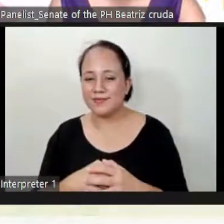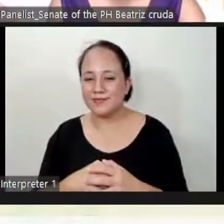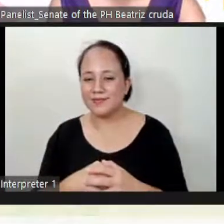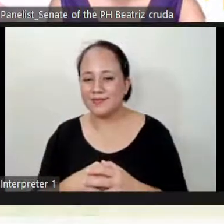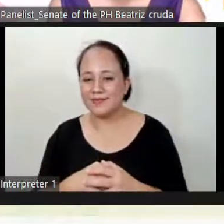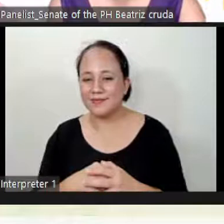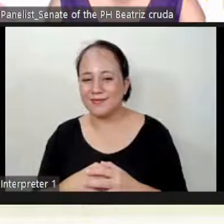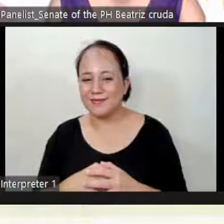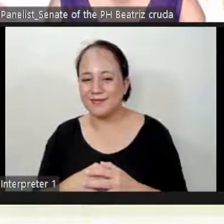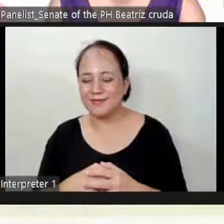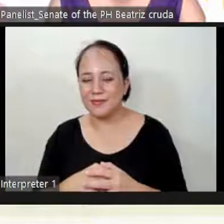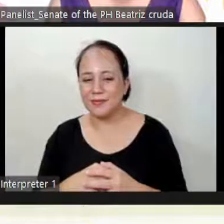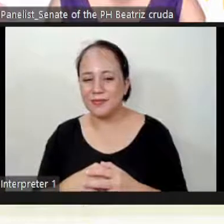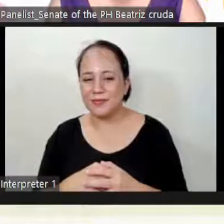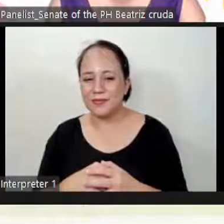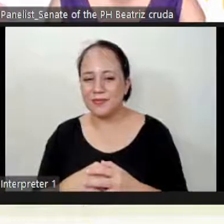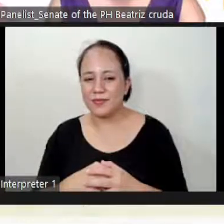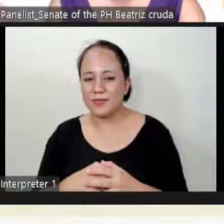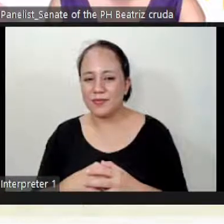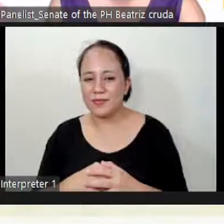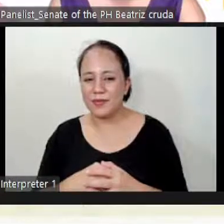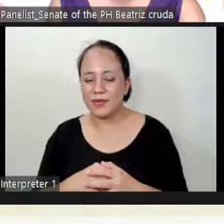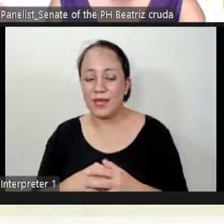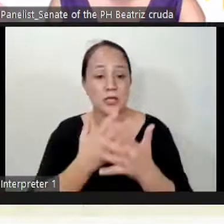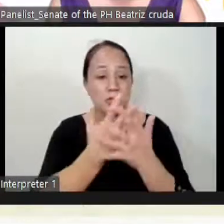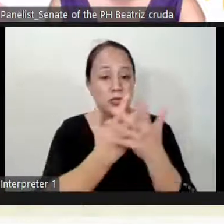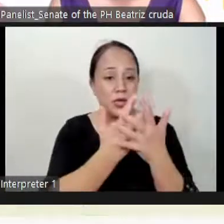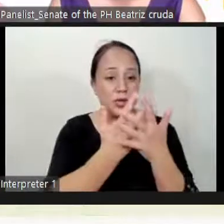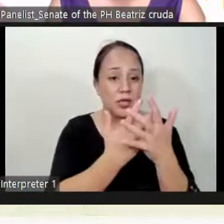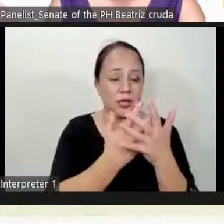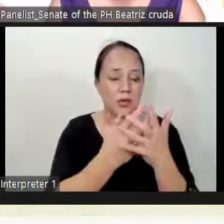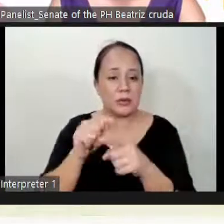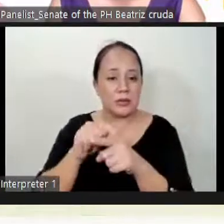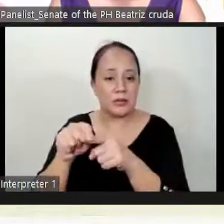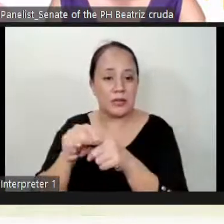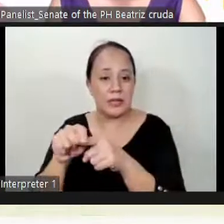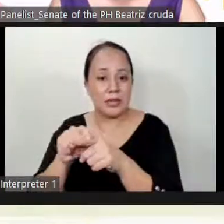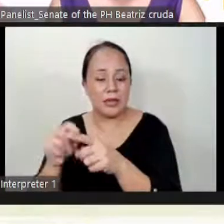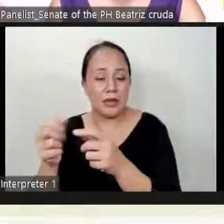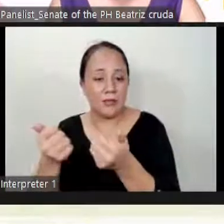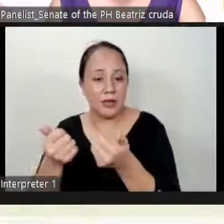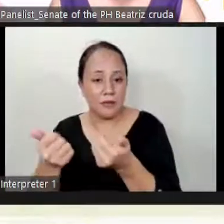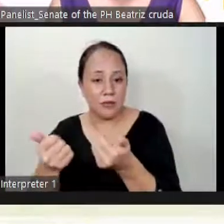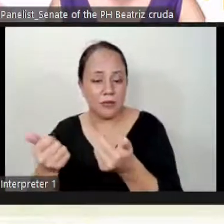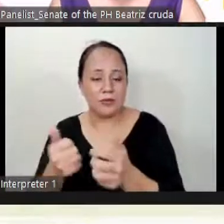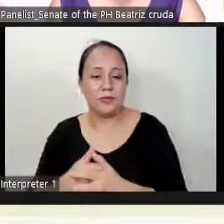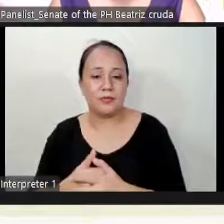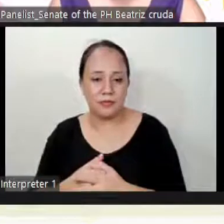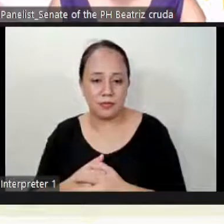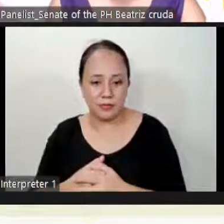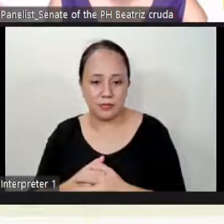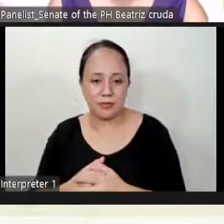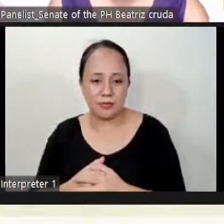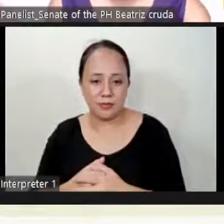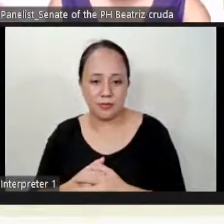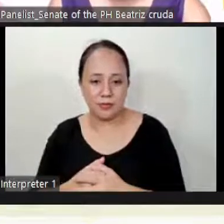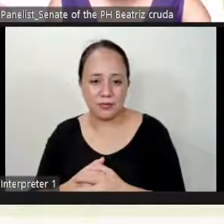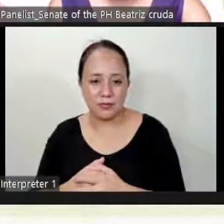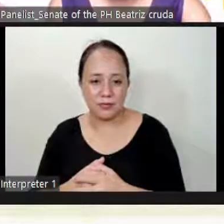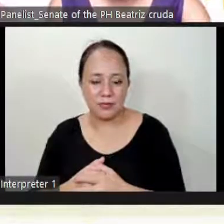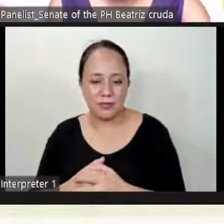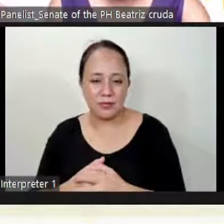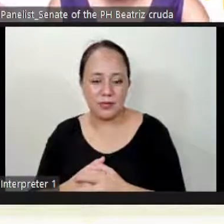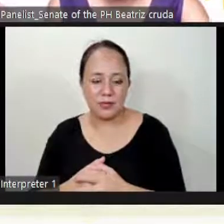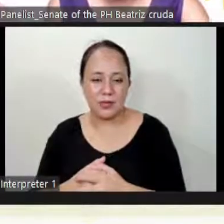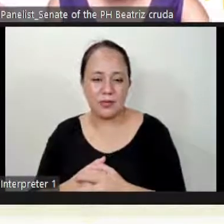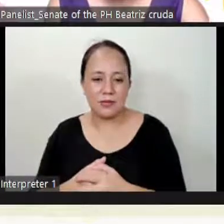So for screening, are the training for screening available? So this should be in